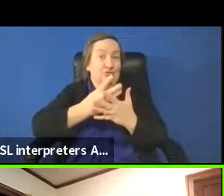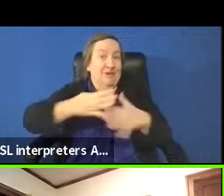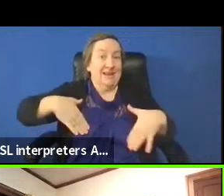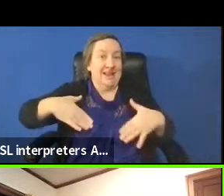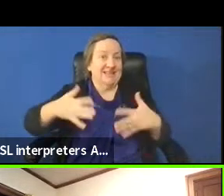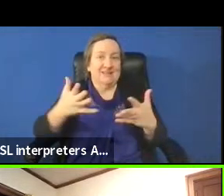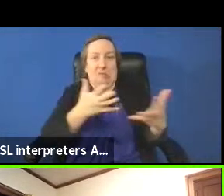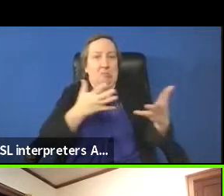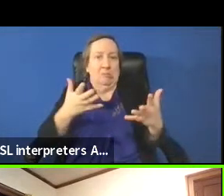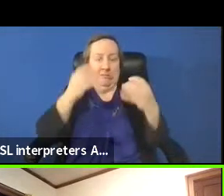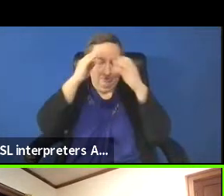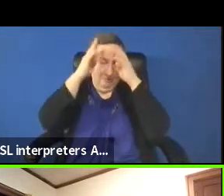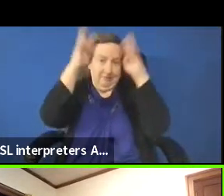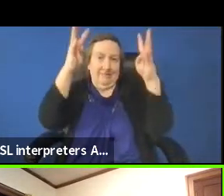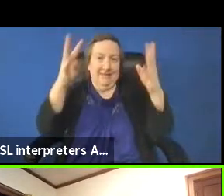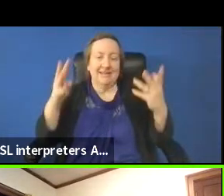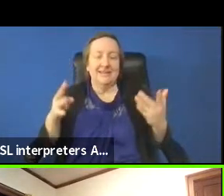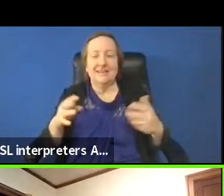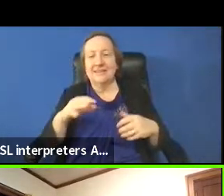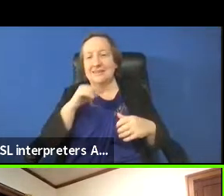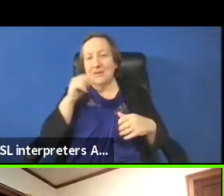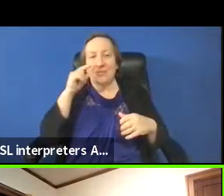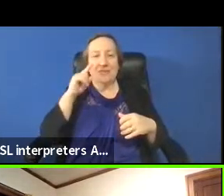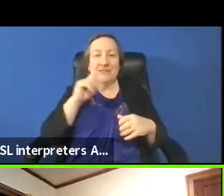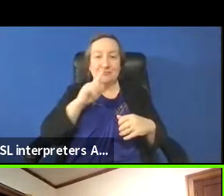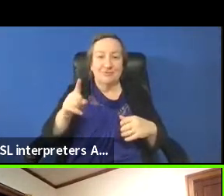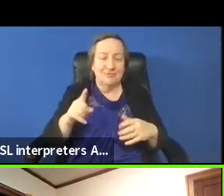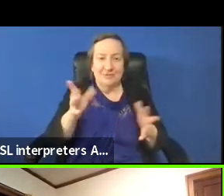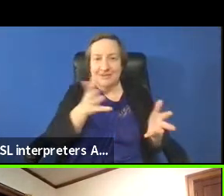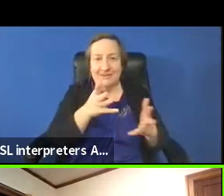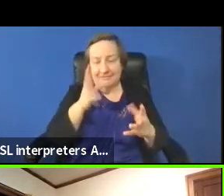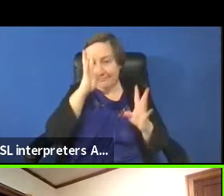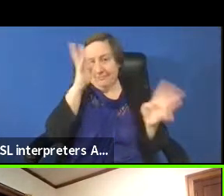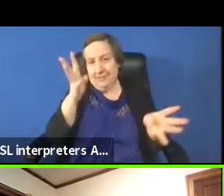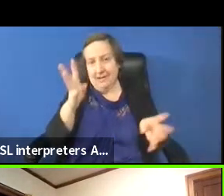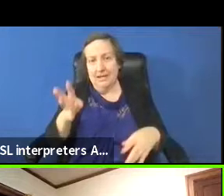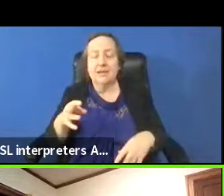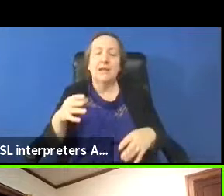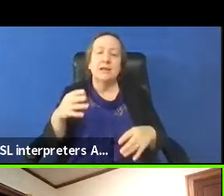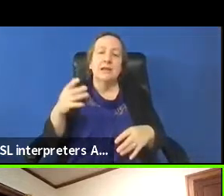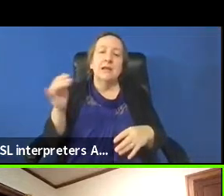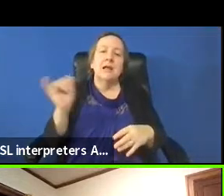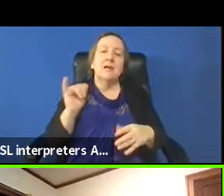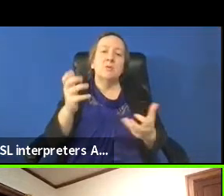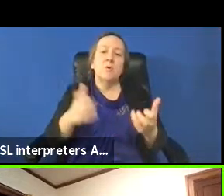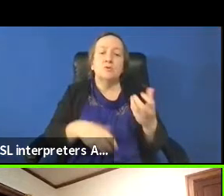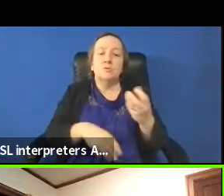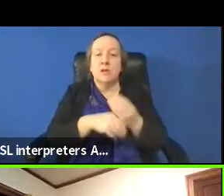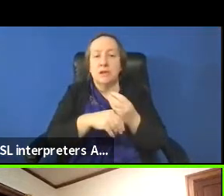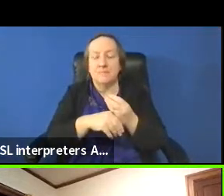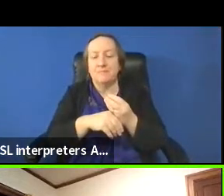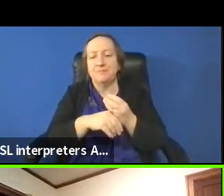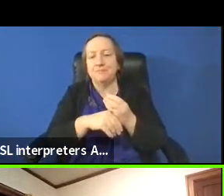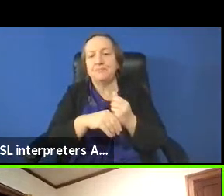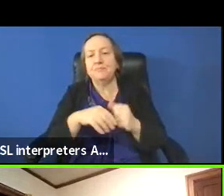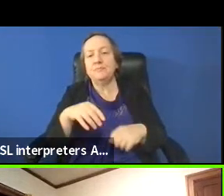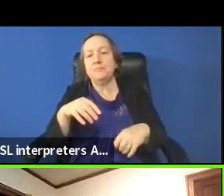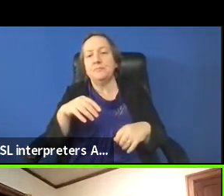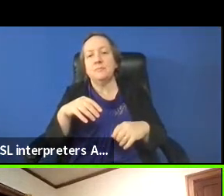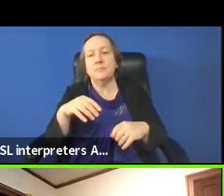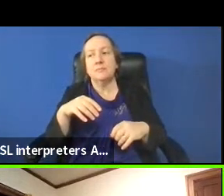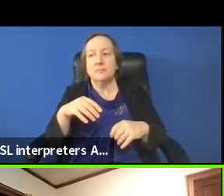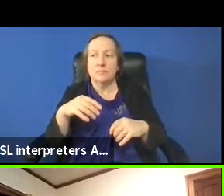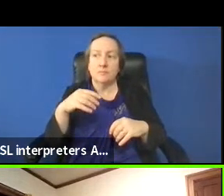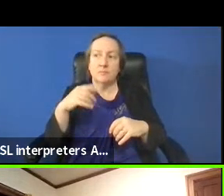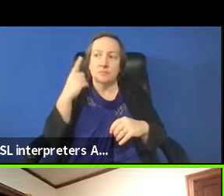don't take that as true. But I also wanted to add that in addition to